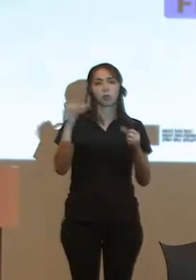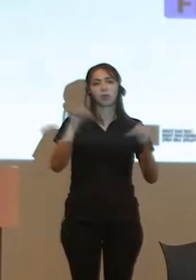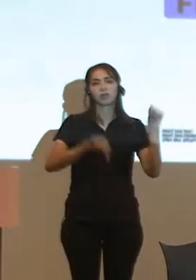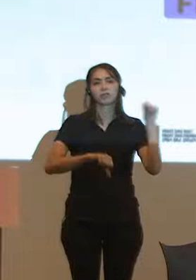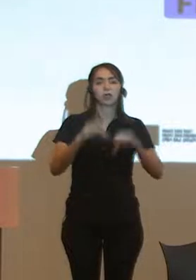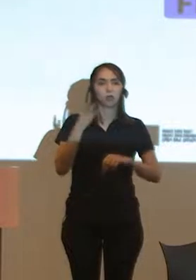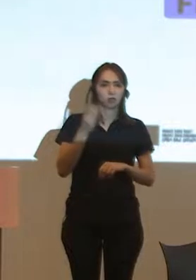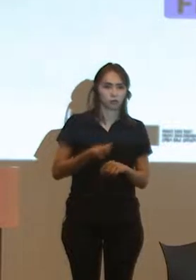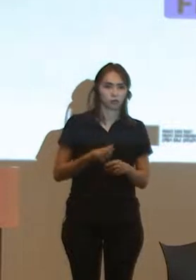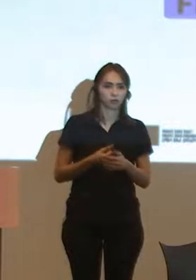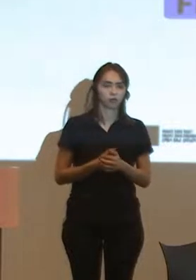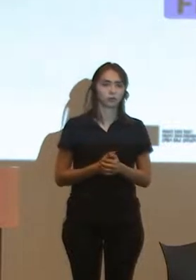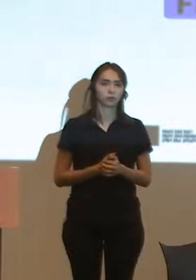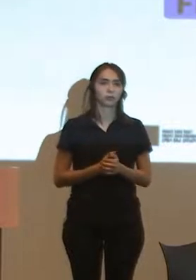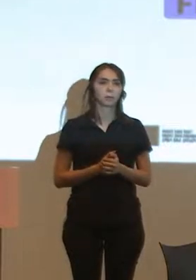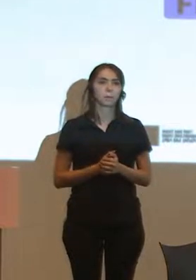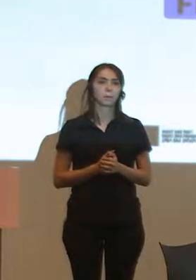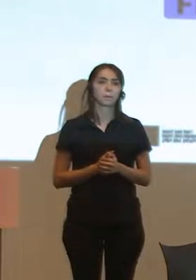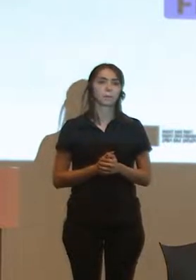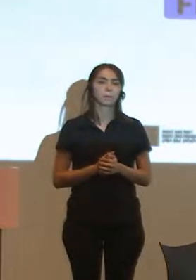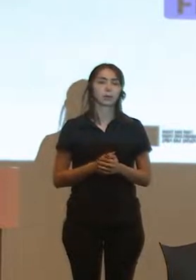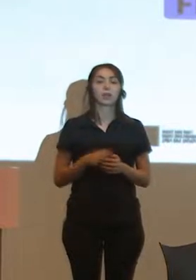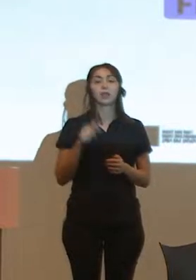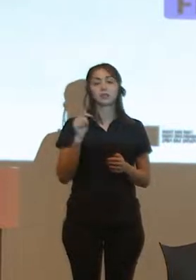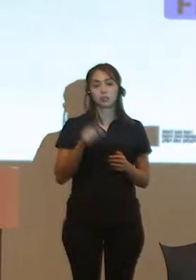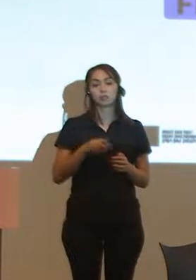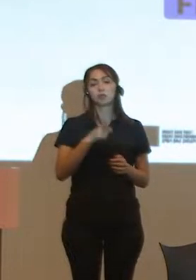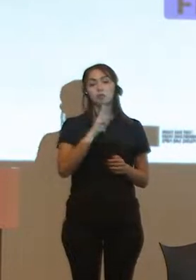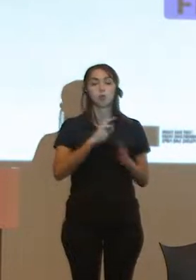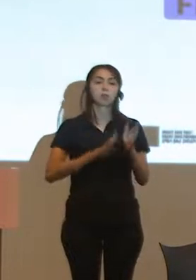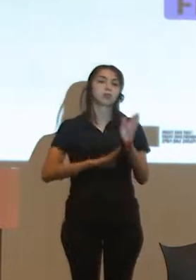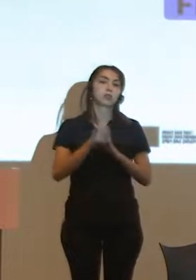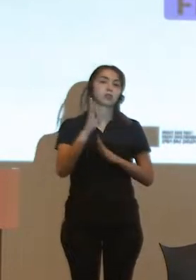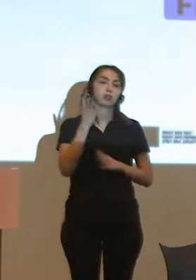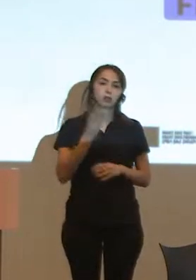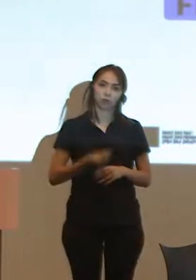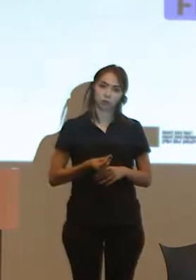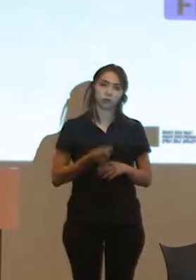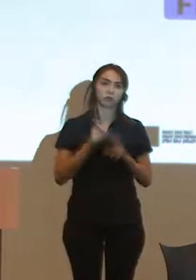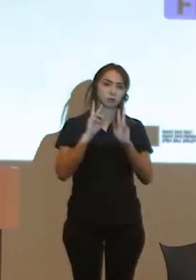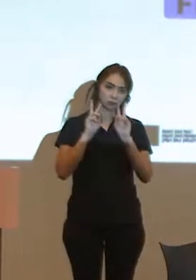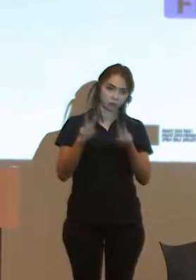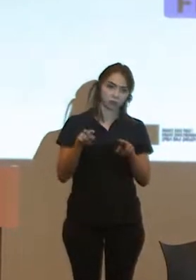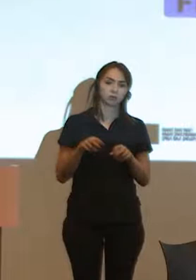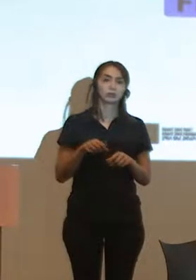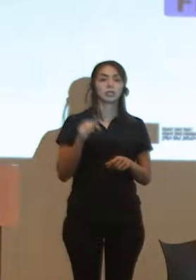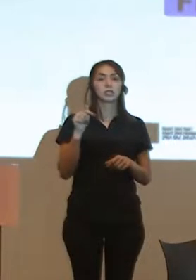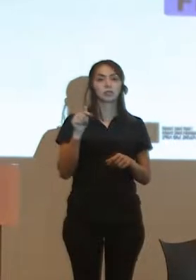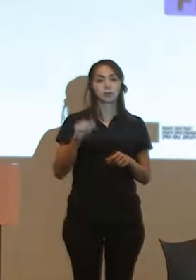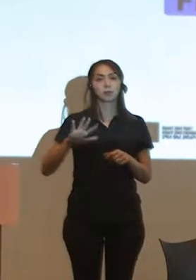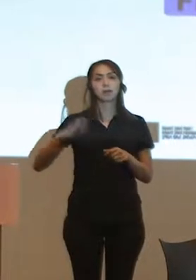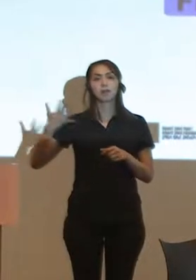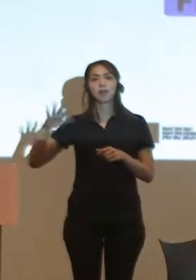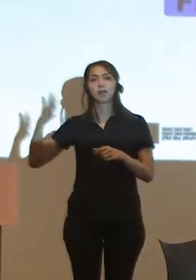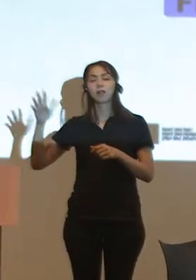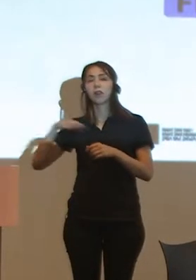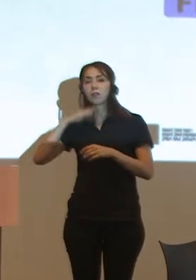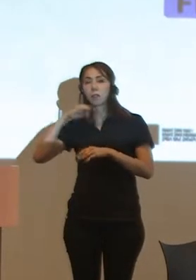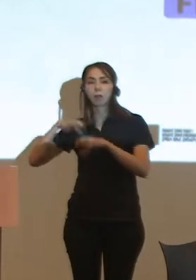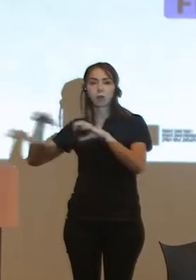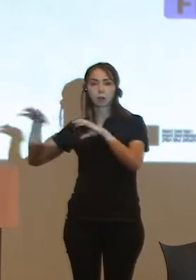only that but they they've read the the issue was replicated in other countries in latin america and become